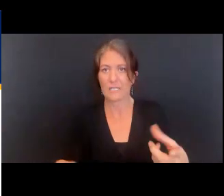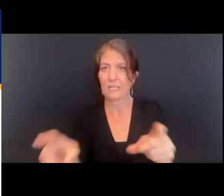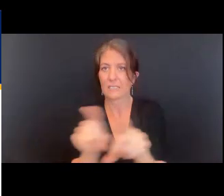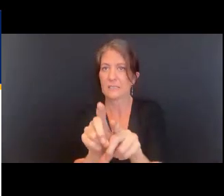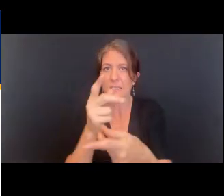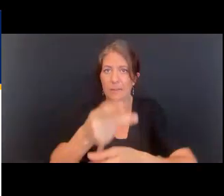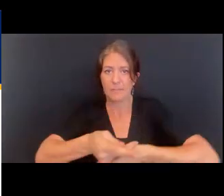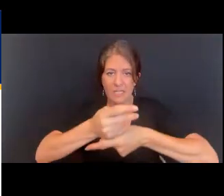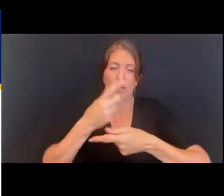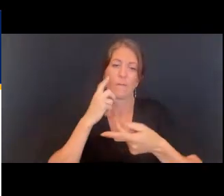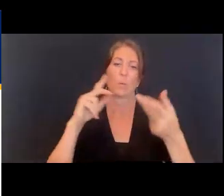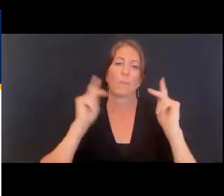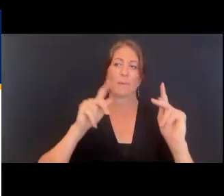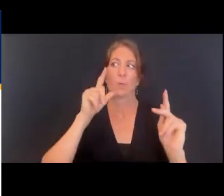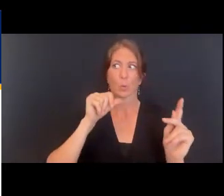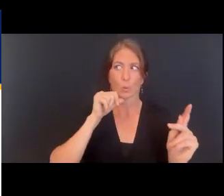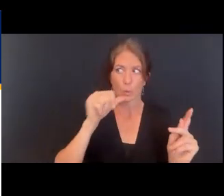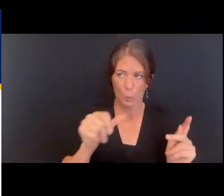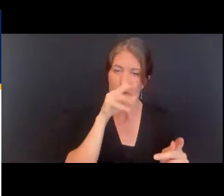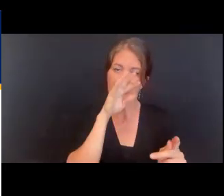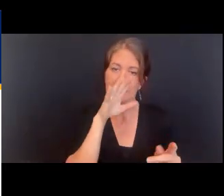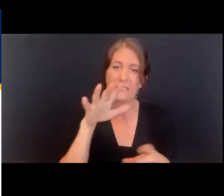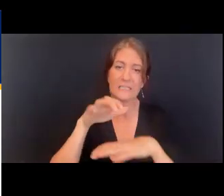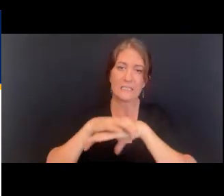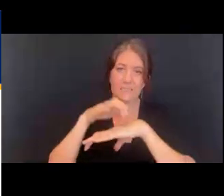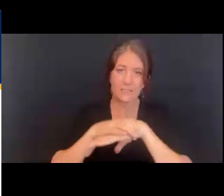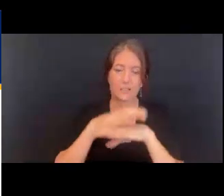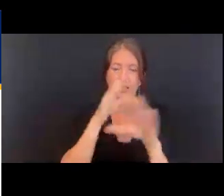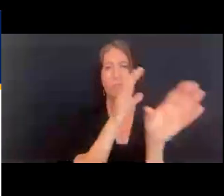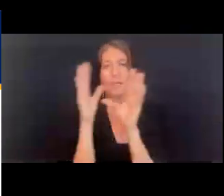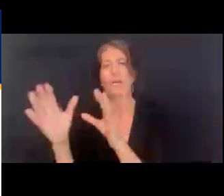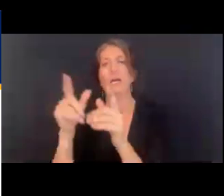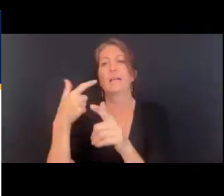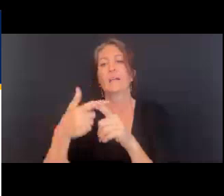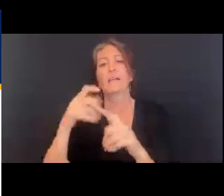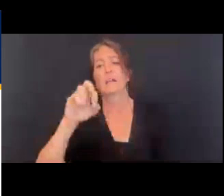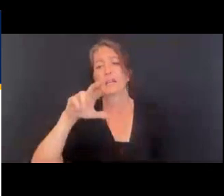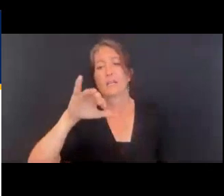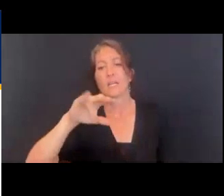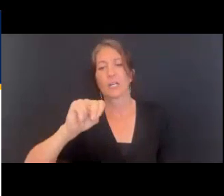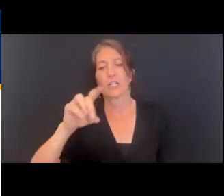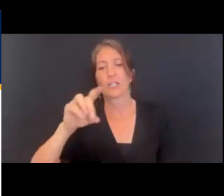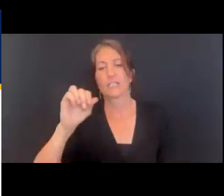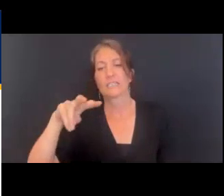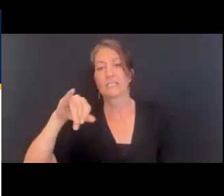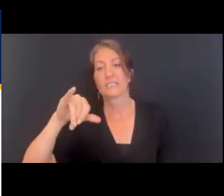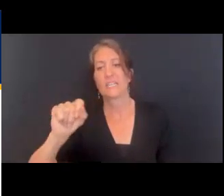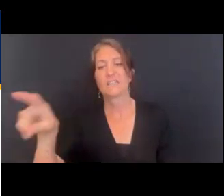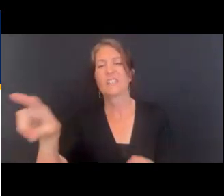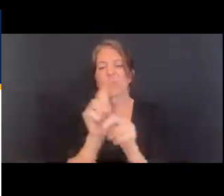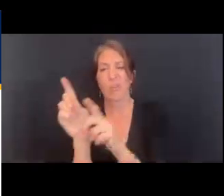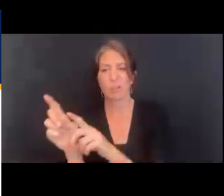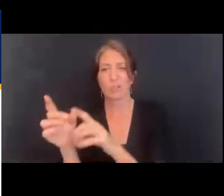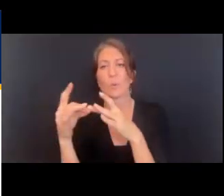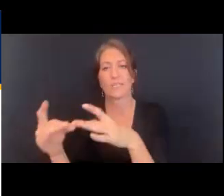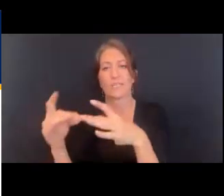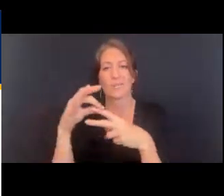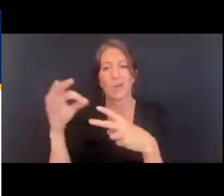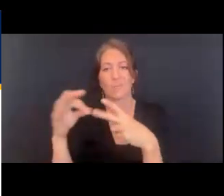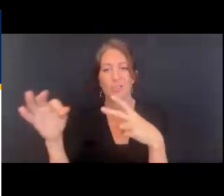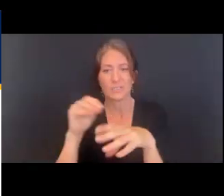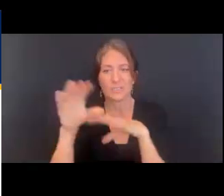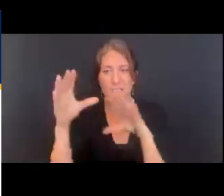those folks that don't speak English. And then we also have Erin Davis, who is another lead options counselor. She manages the central